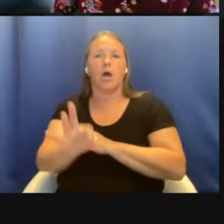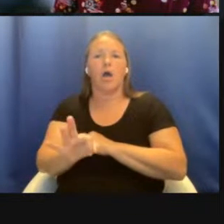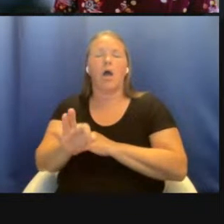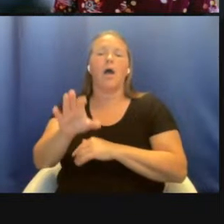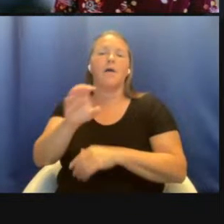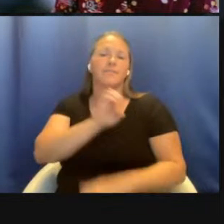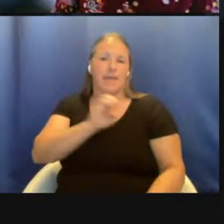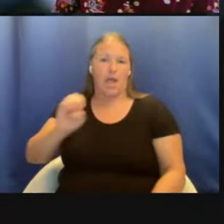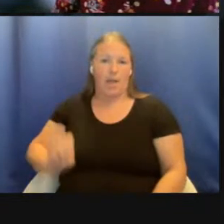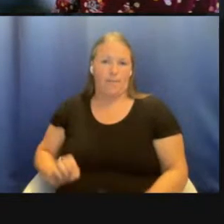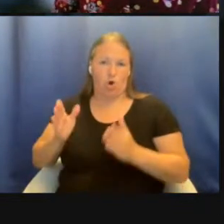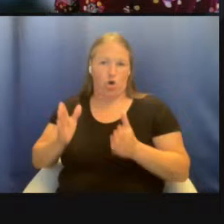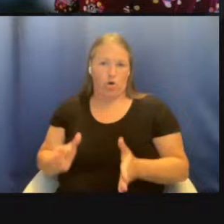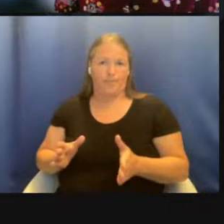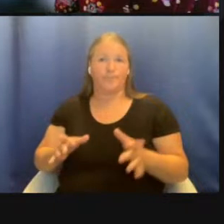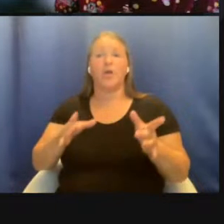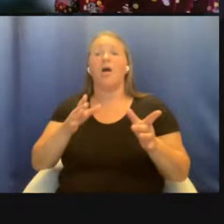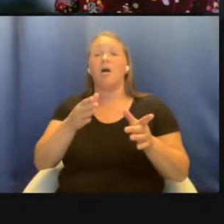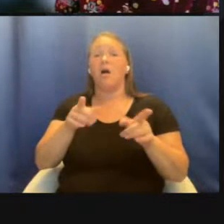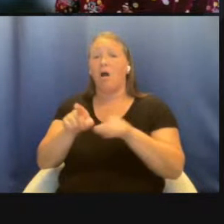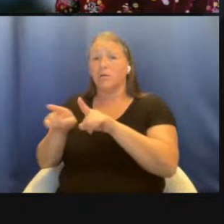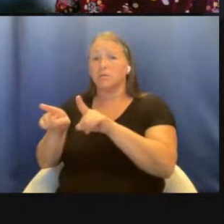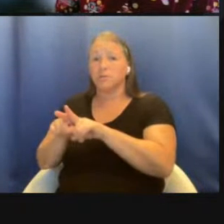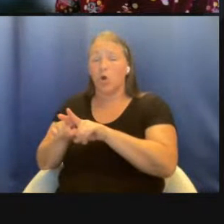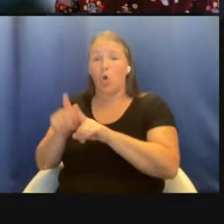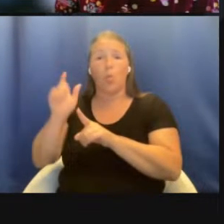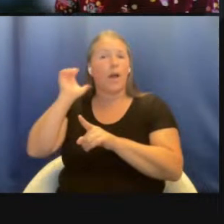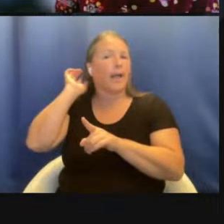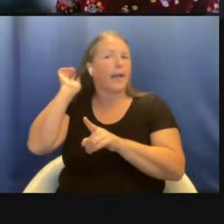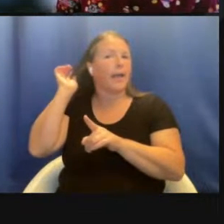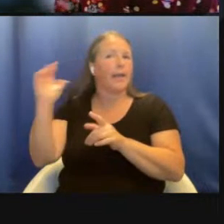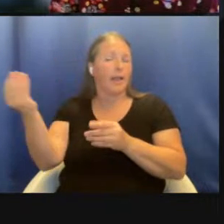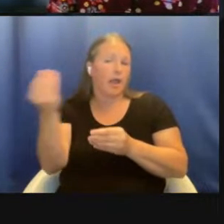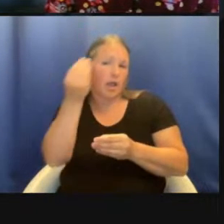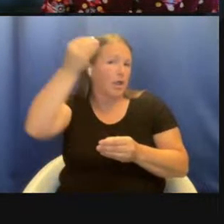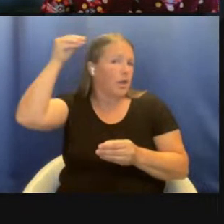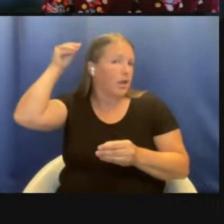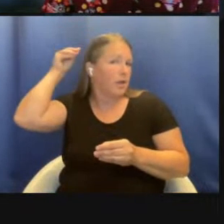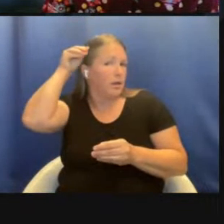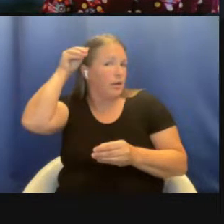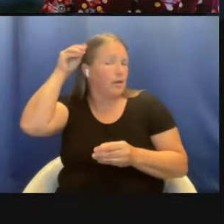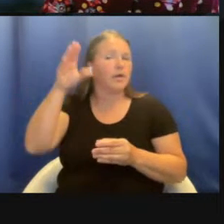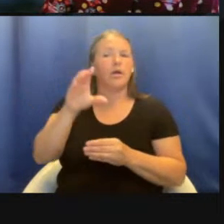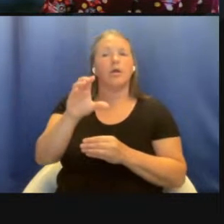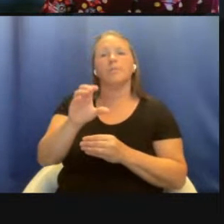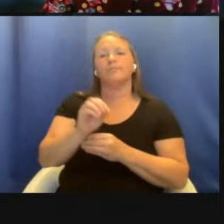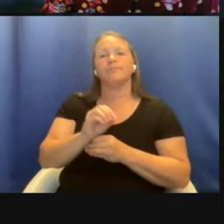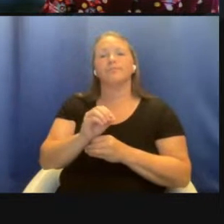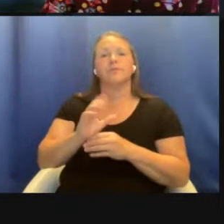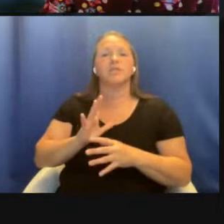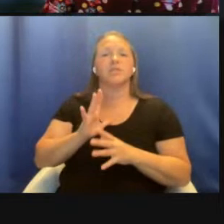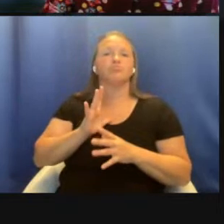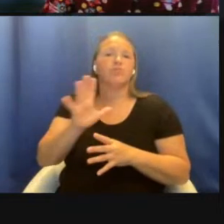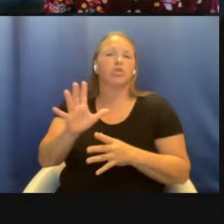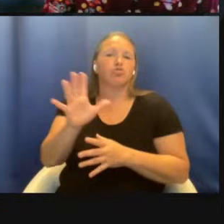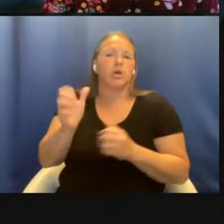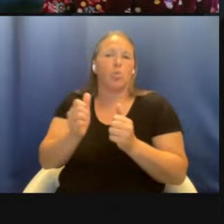and even a hair ornament with cameo centering on Napoleon